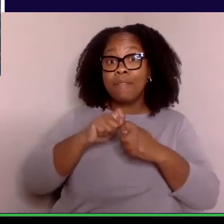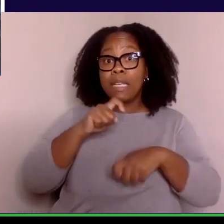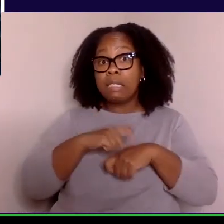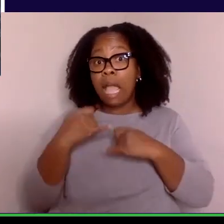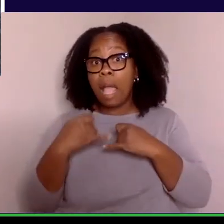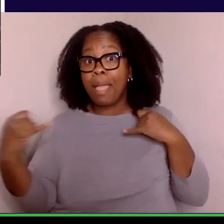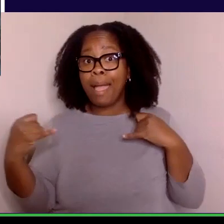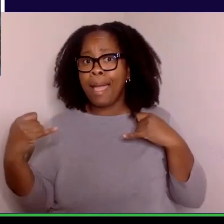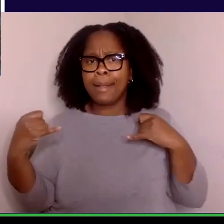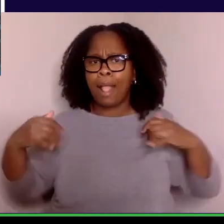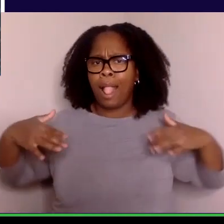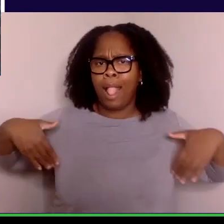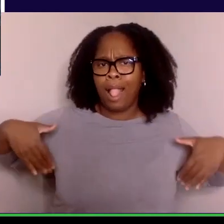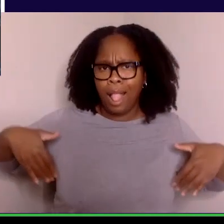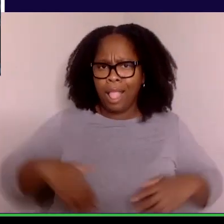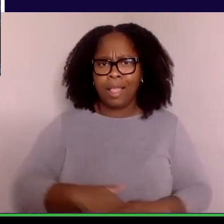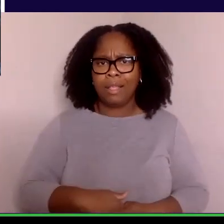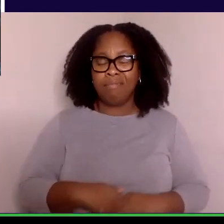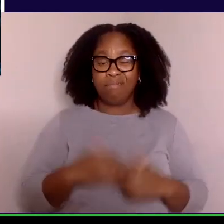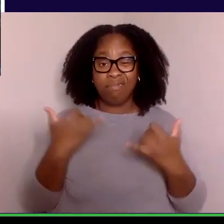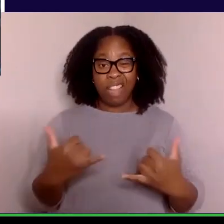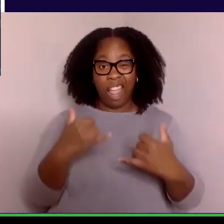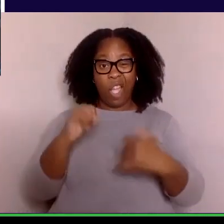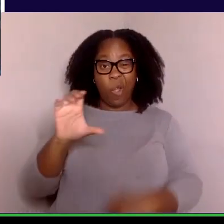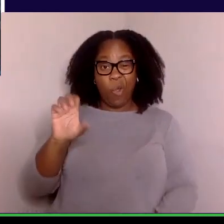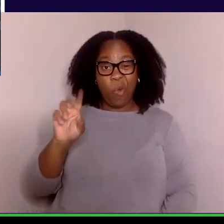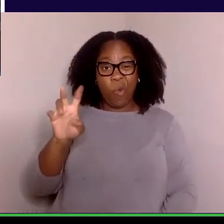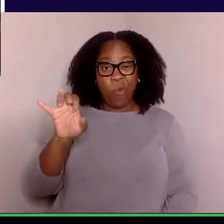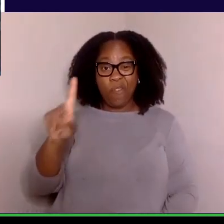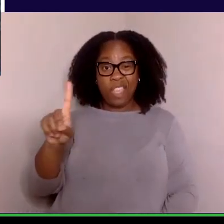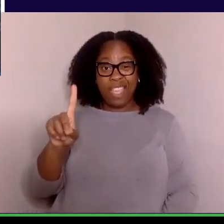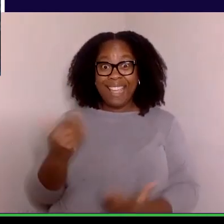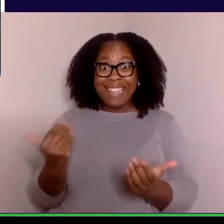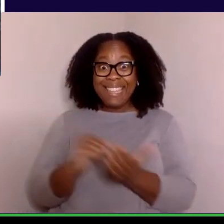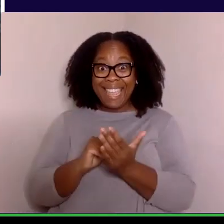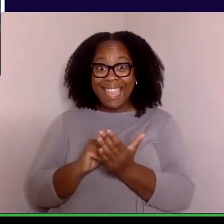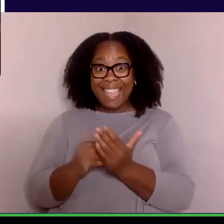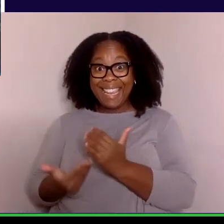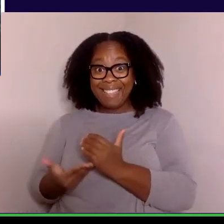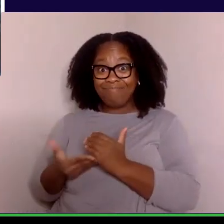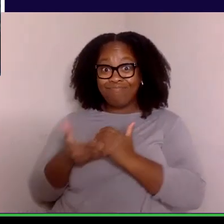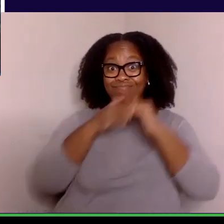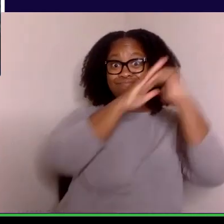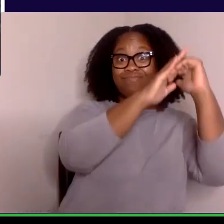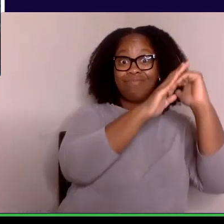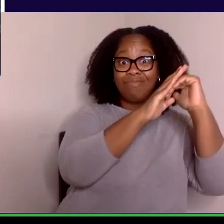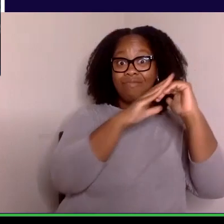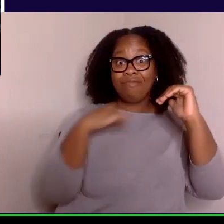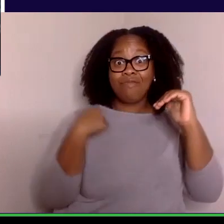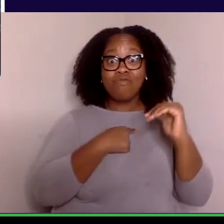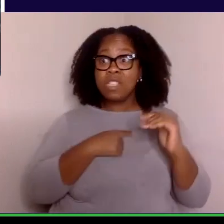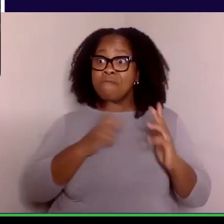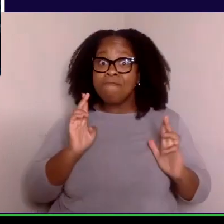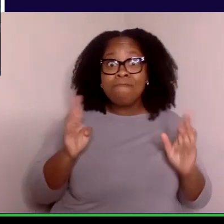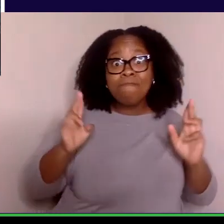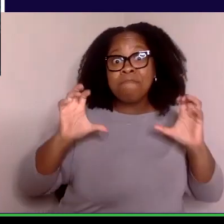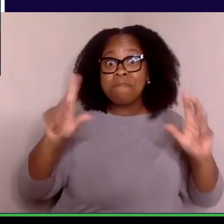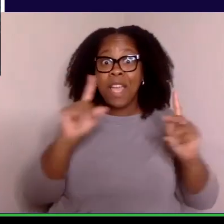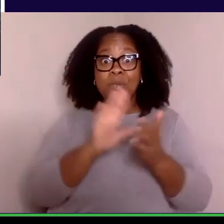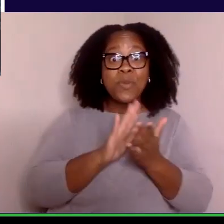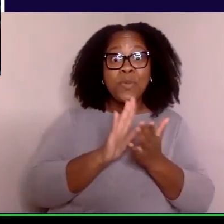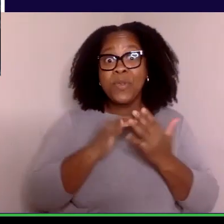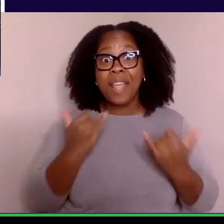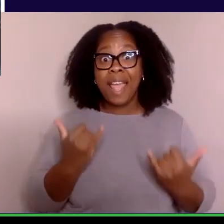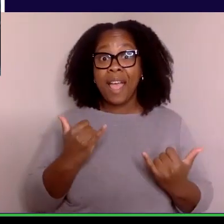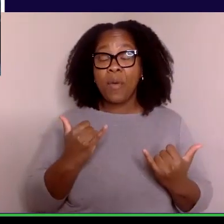COVID cases surging, no one is pressing on the gas pedal right now.